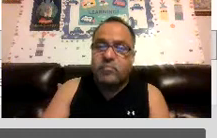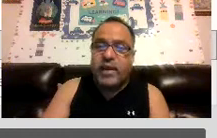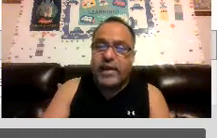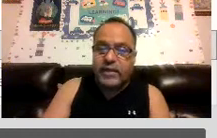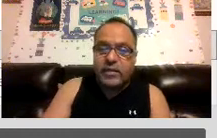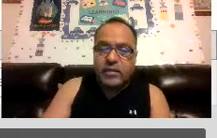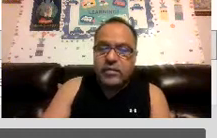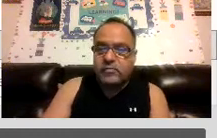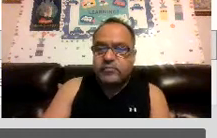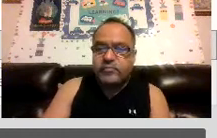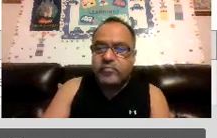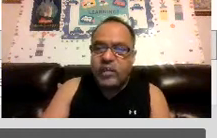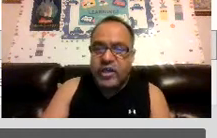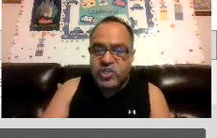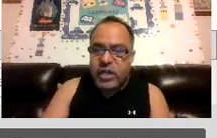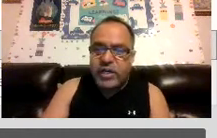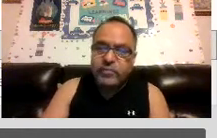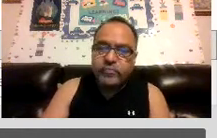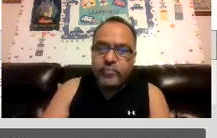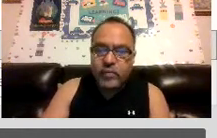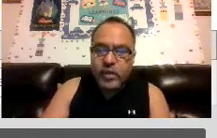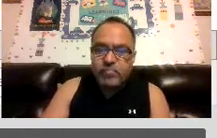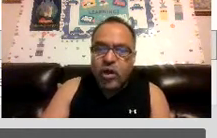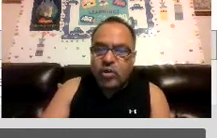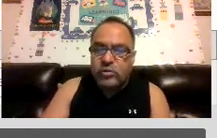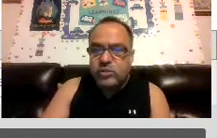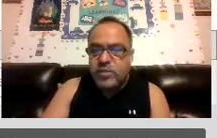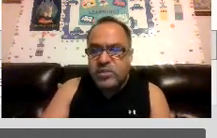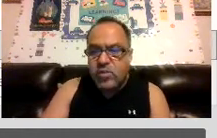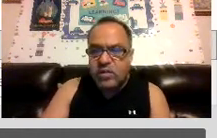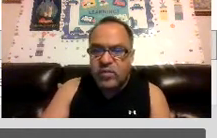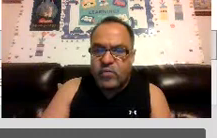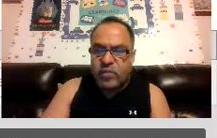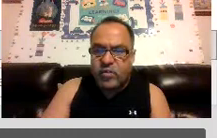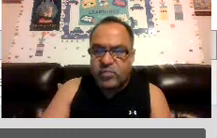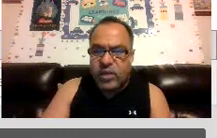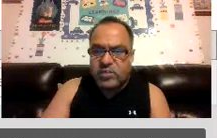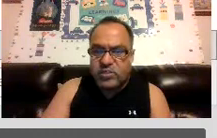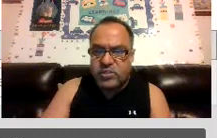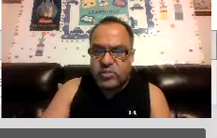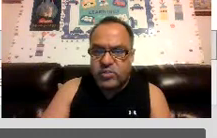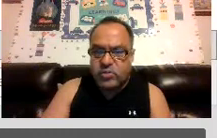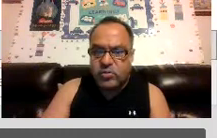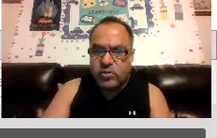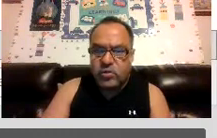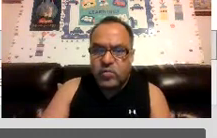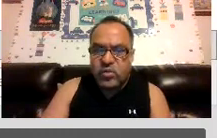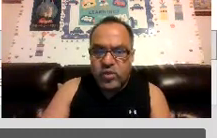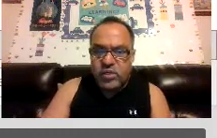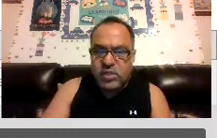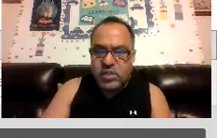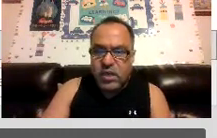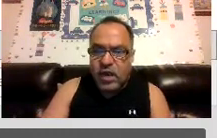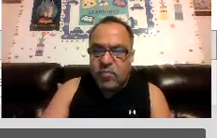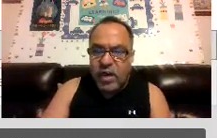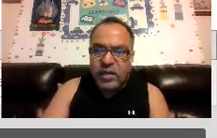rocks. They're black and shiny. Paco was too busy reading a different part of the page to listen to his sister. When he